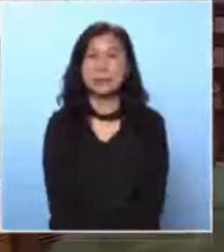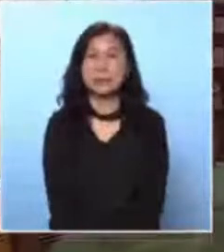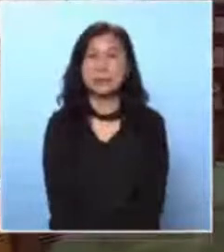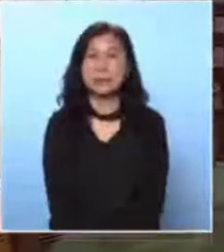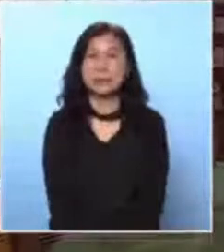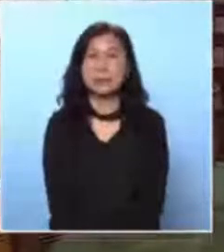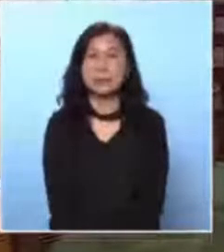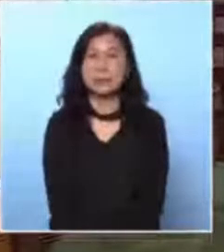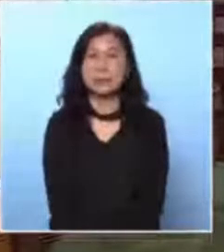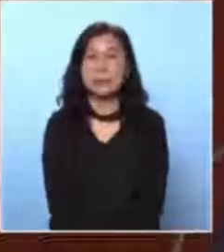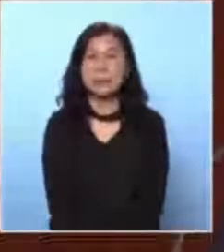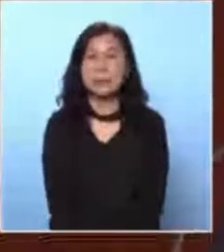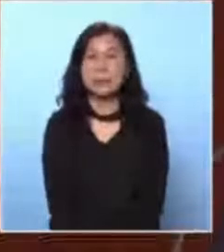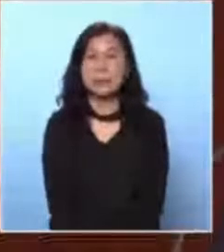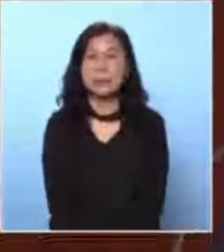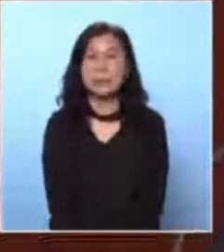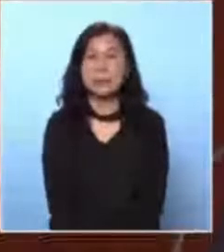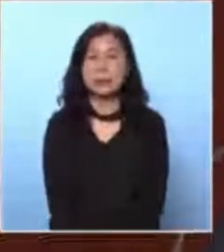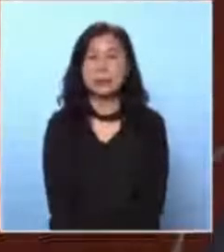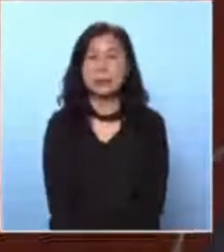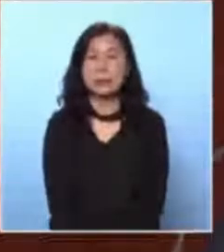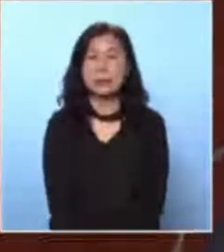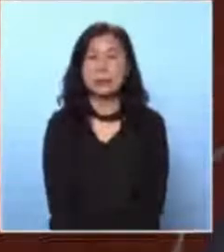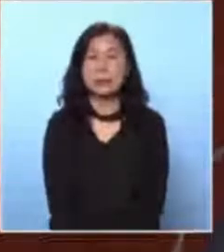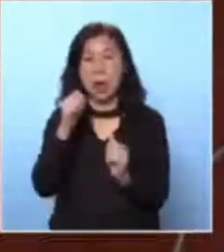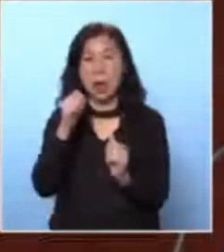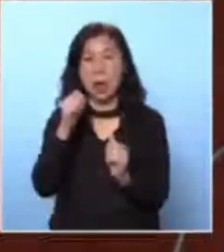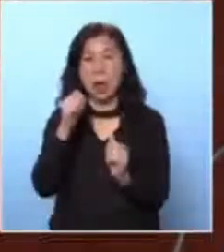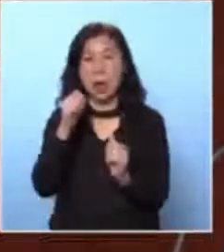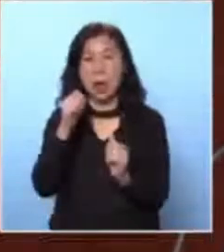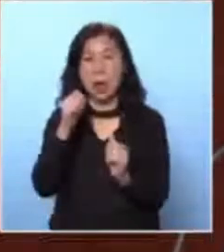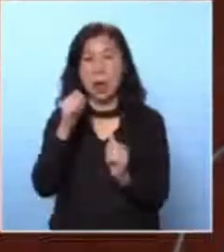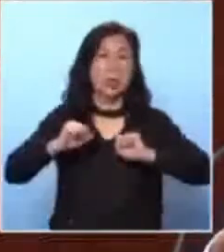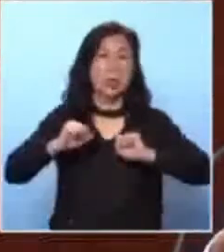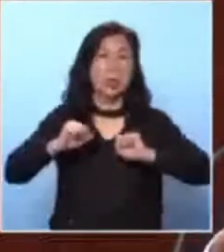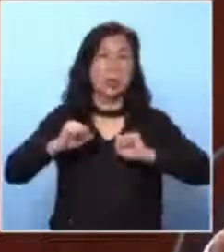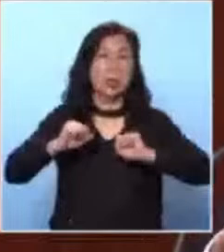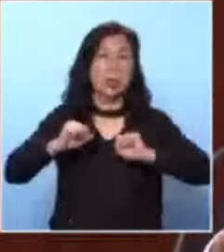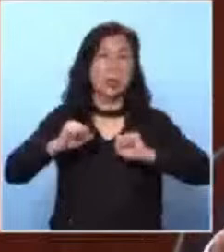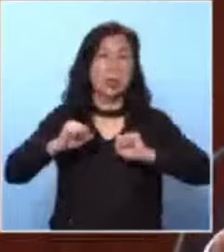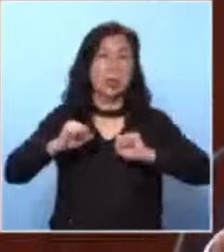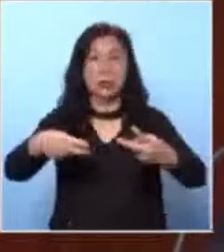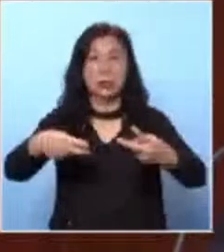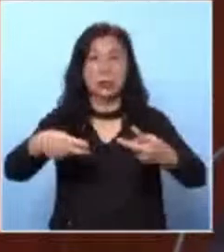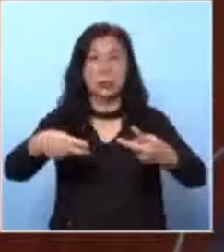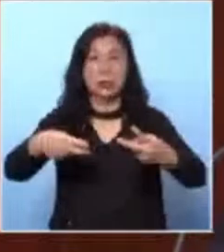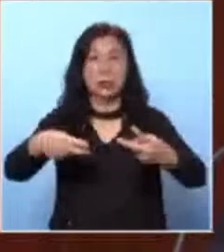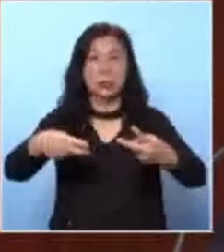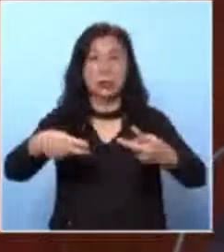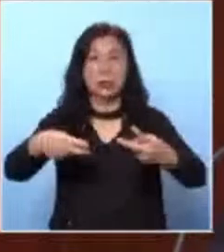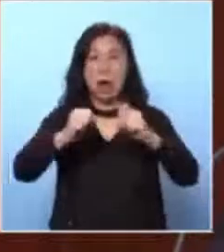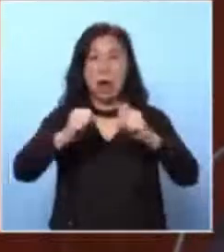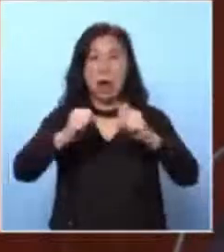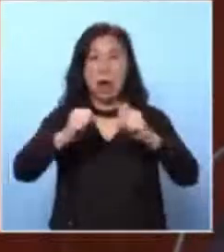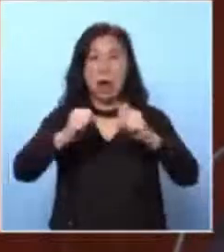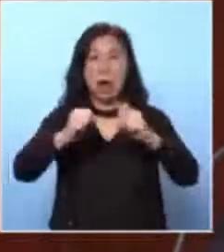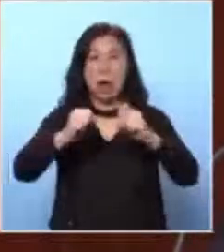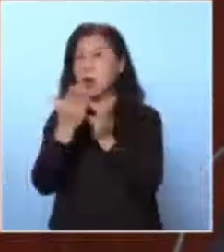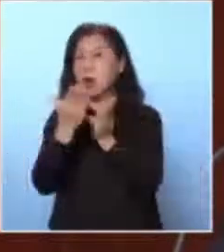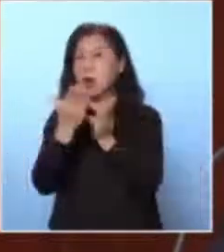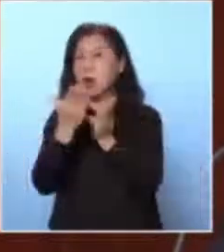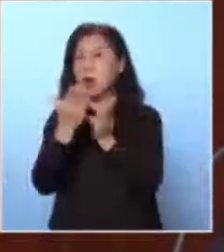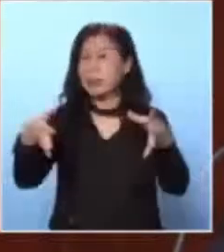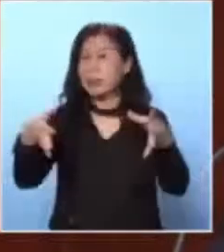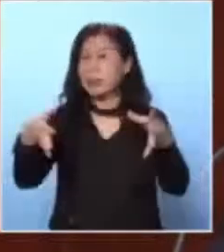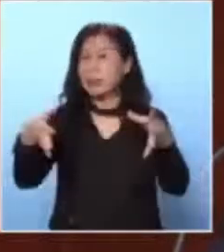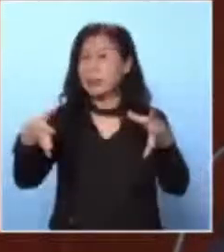A livable and vibrant city, sports development. In recent years, Hong Kong athletes have achieved great results